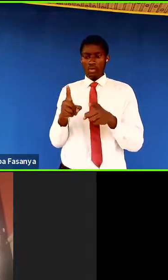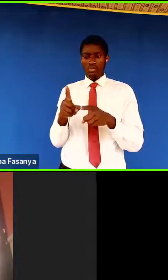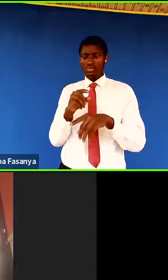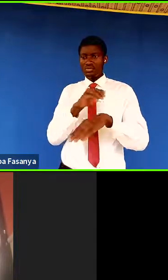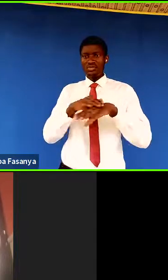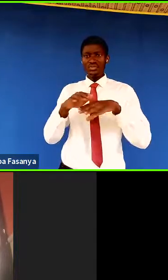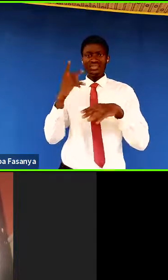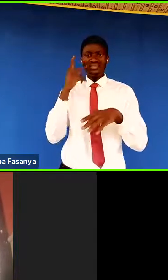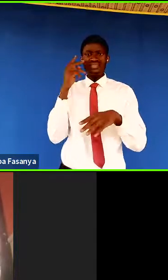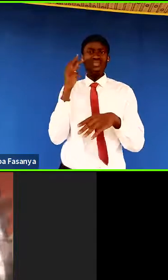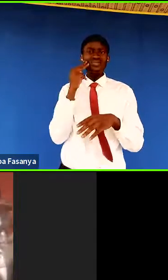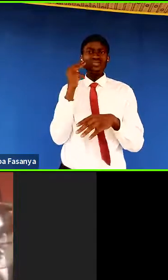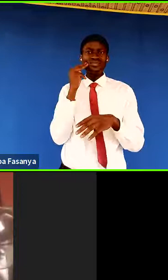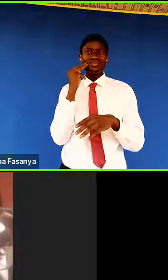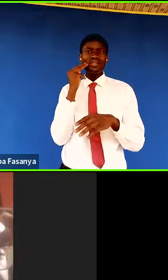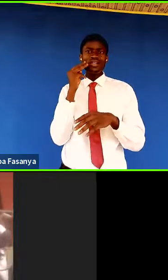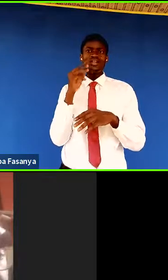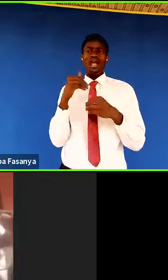pregnancy.